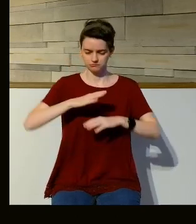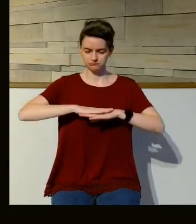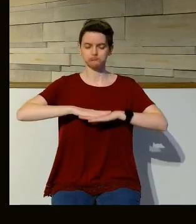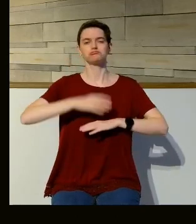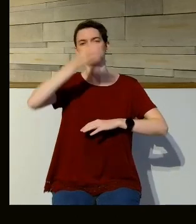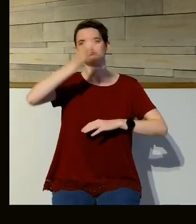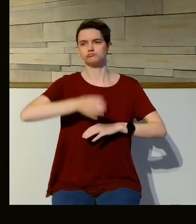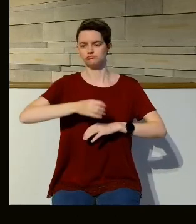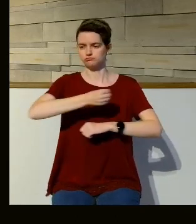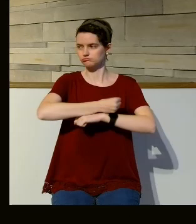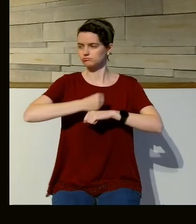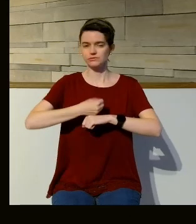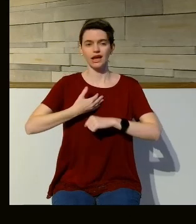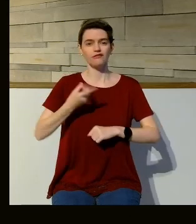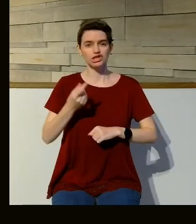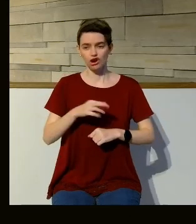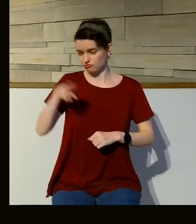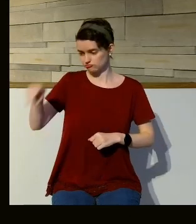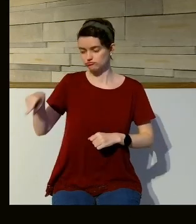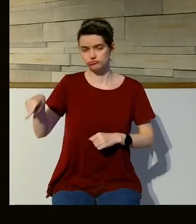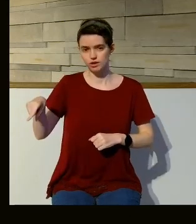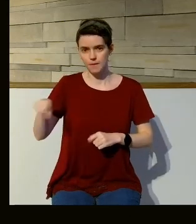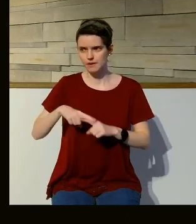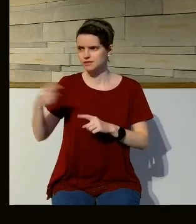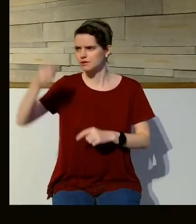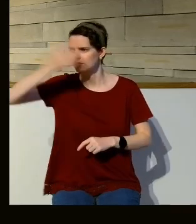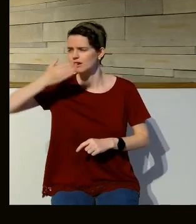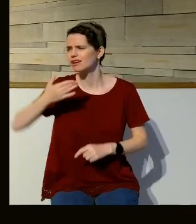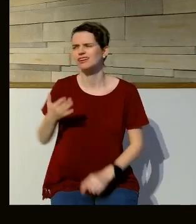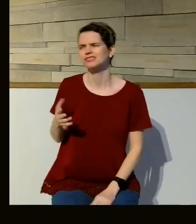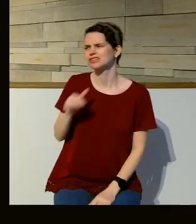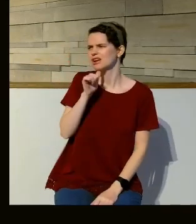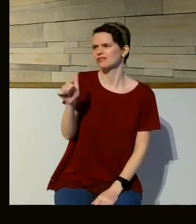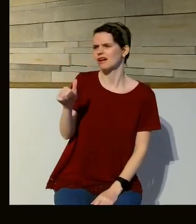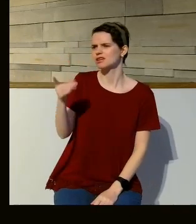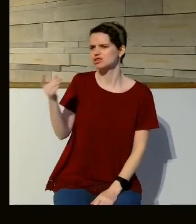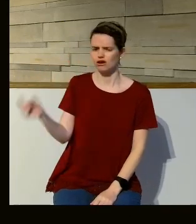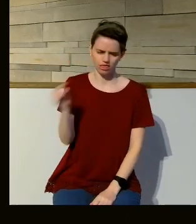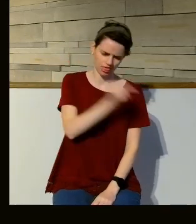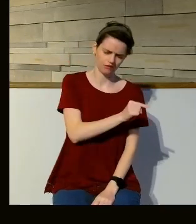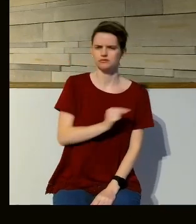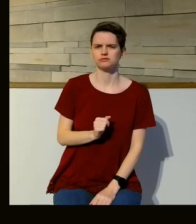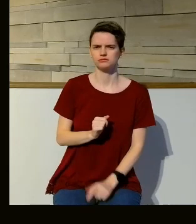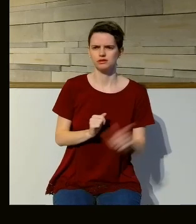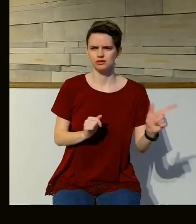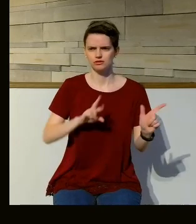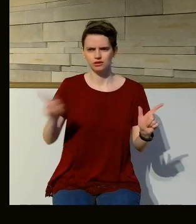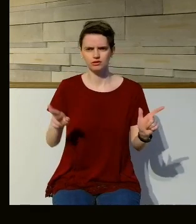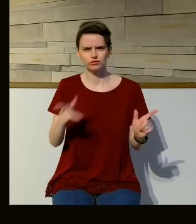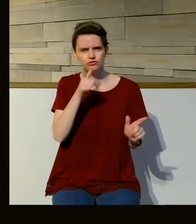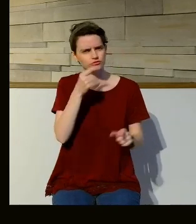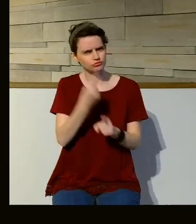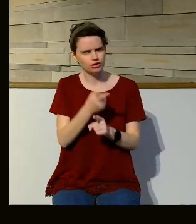of me, I could say there's a dog to the right of the podium, but someone in the front row can say, no, there's a dog to the left of the podium. Who's right and who's